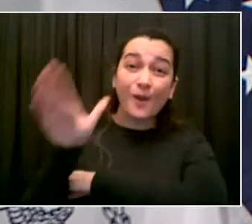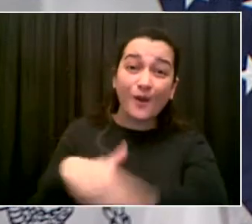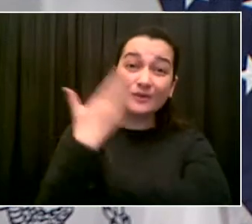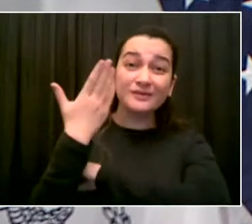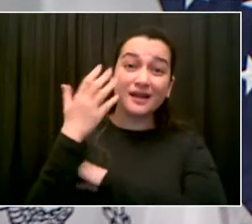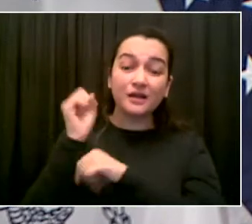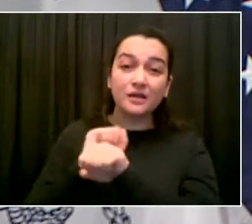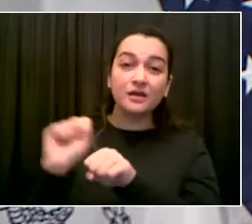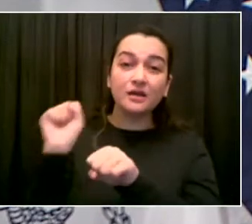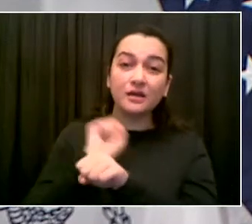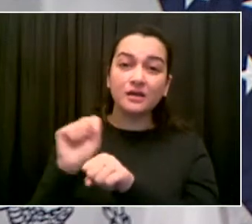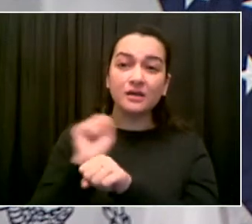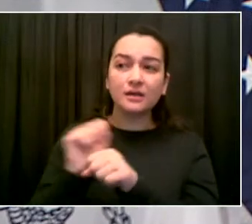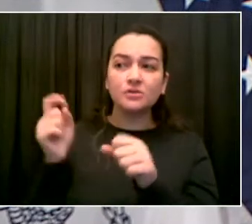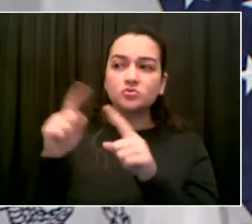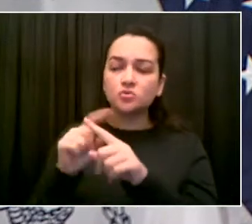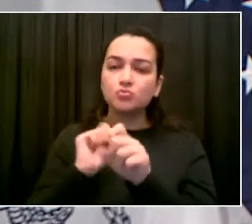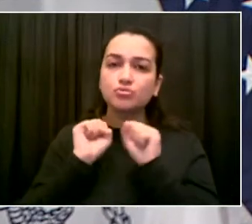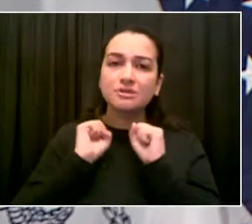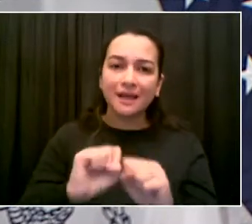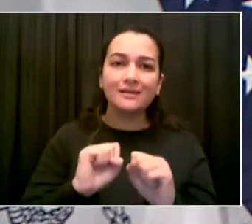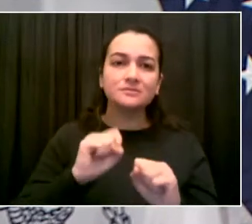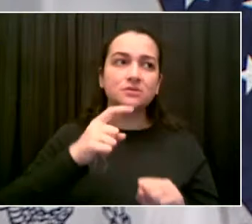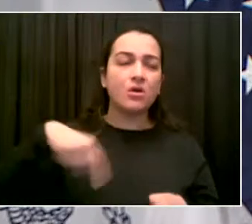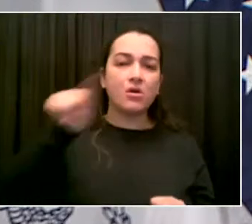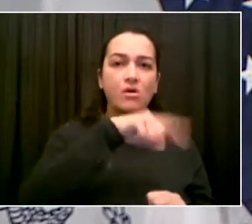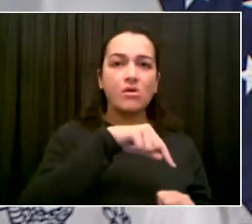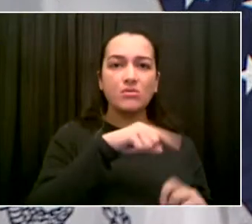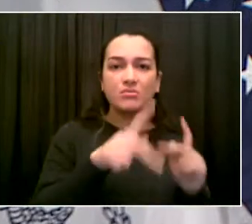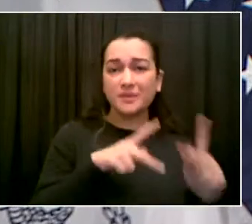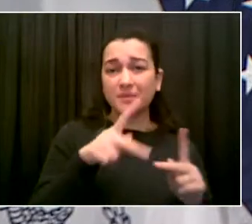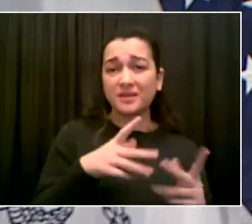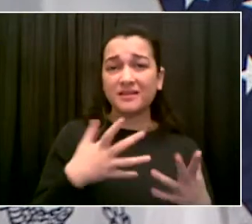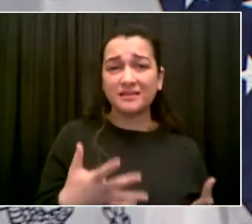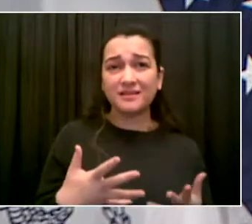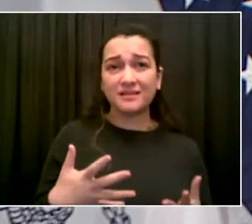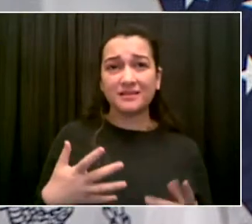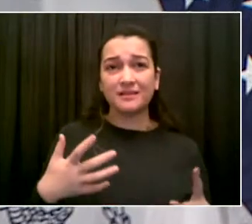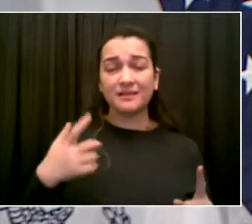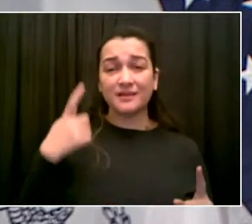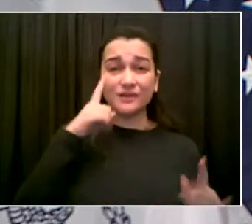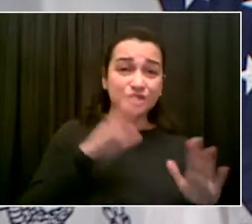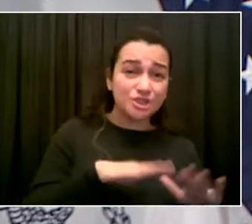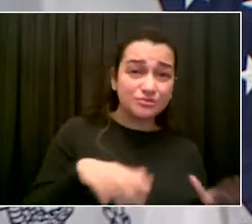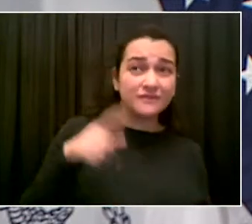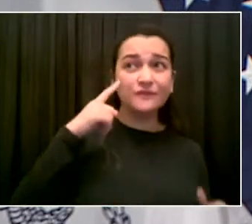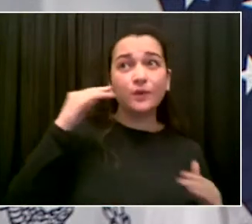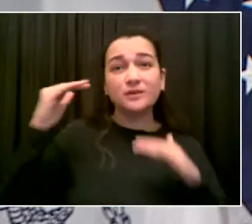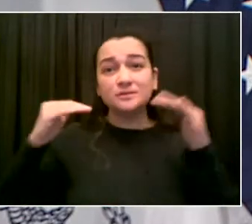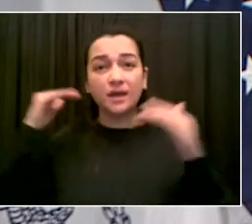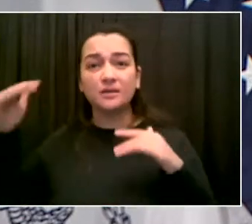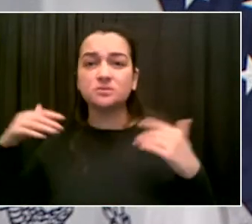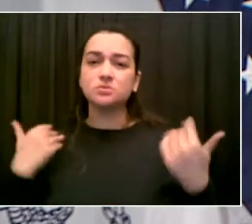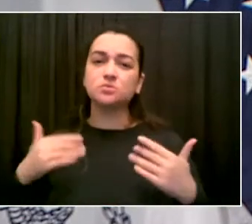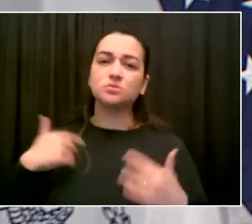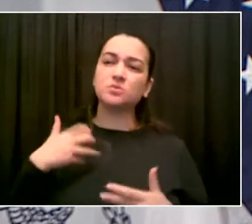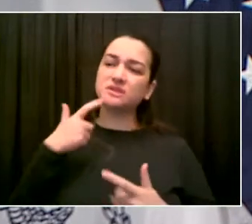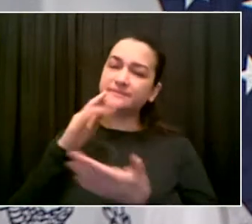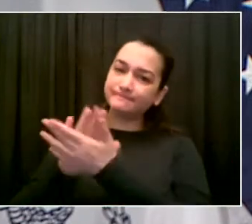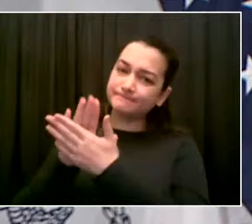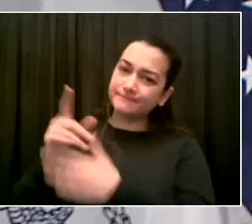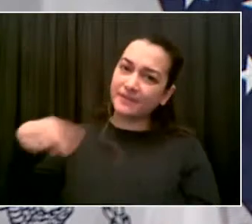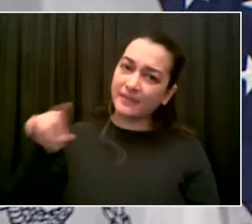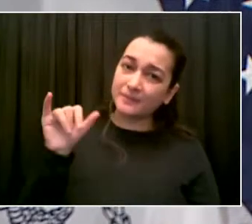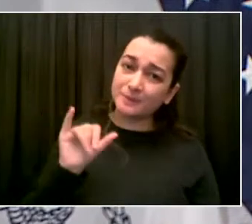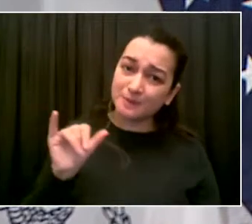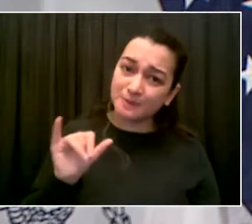kids. It's been a heroic effort. I want to thank all of them. And now with this new rule today, we're